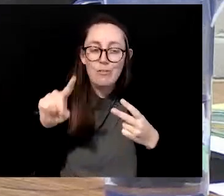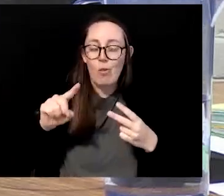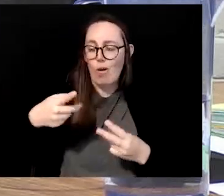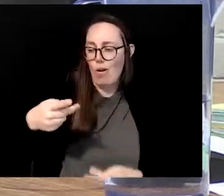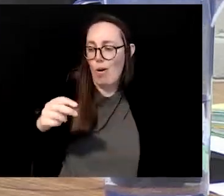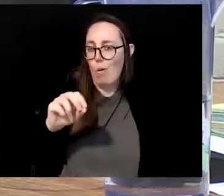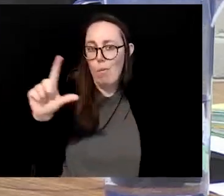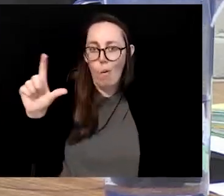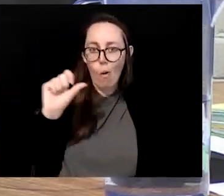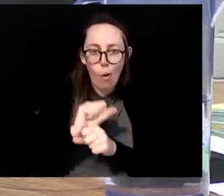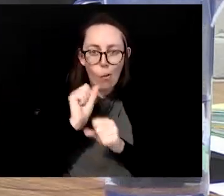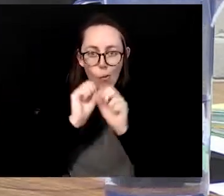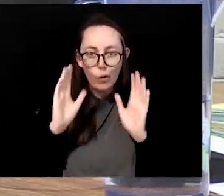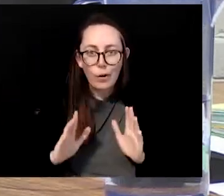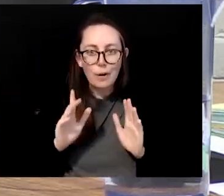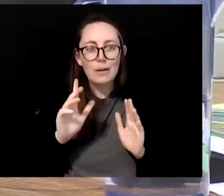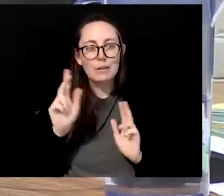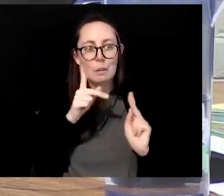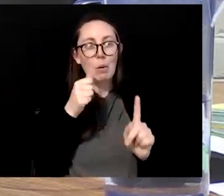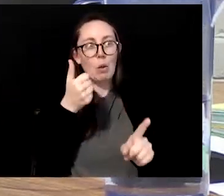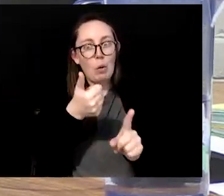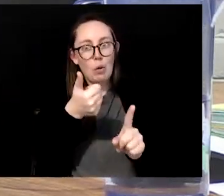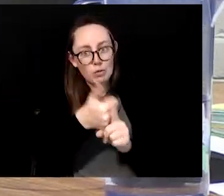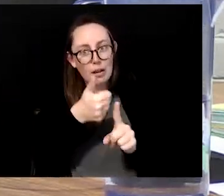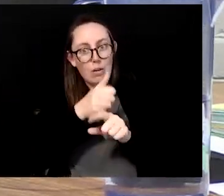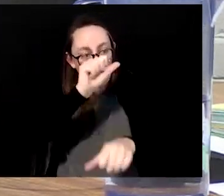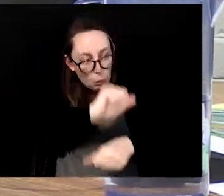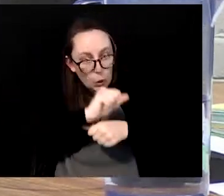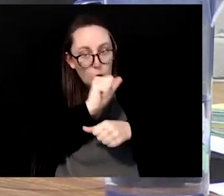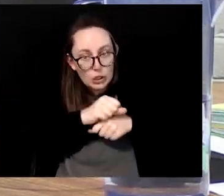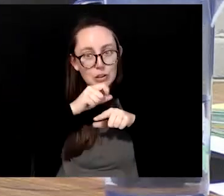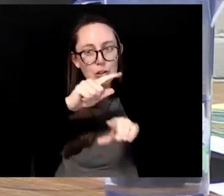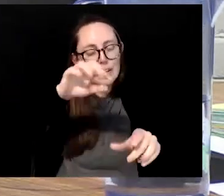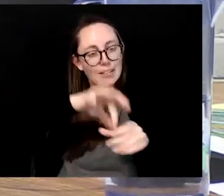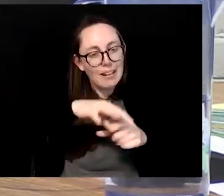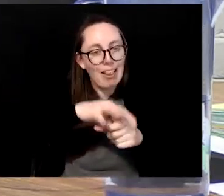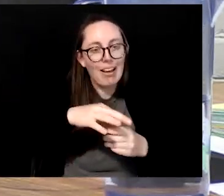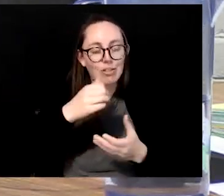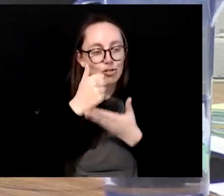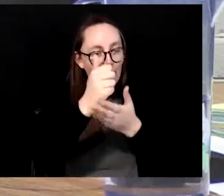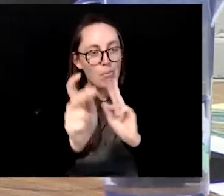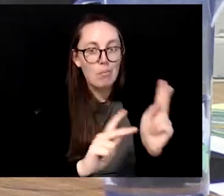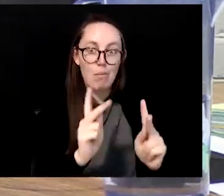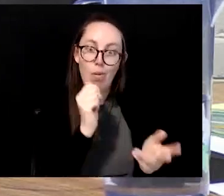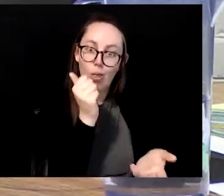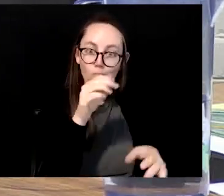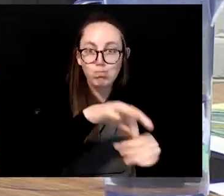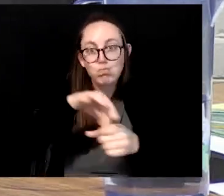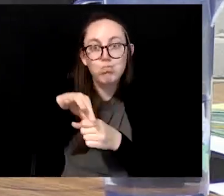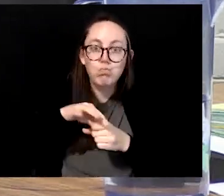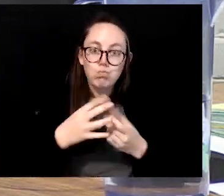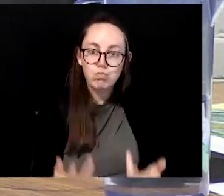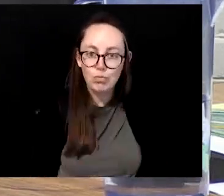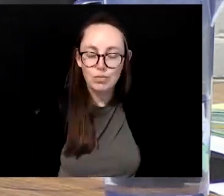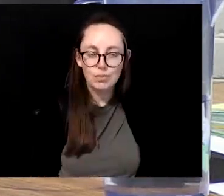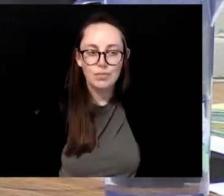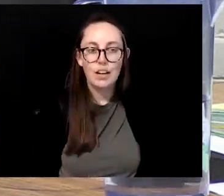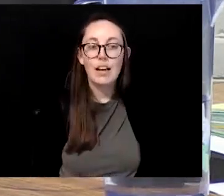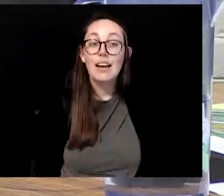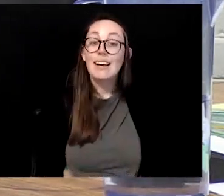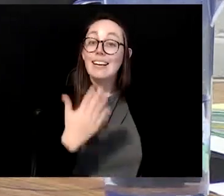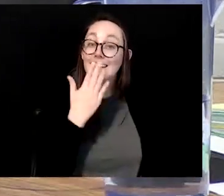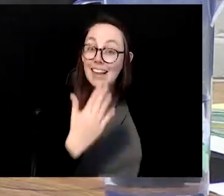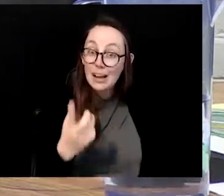ballots in a safe and enjoyable manner um thank you also to the Brattleboro maintenance crew for really going